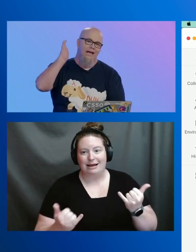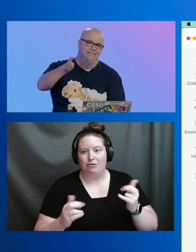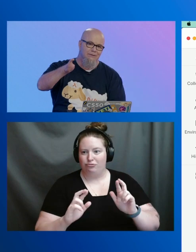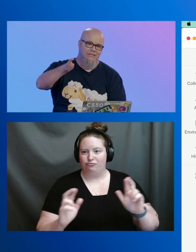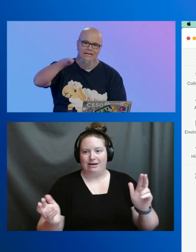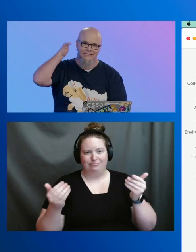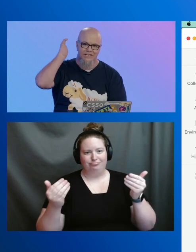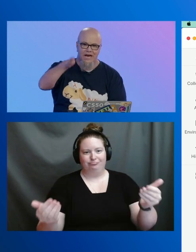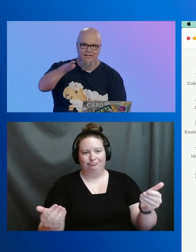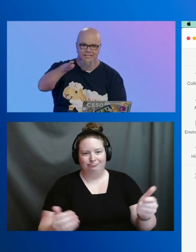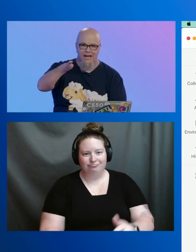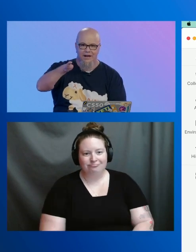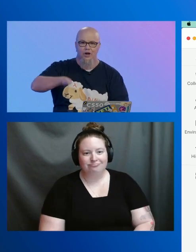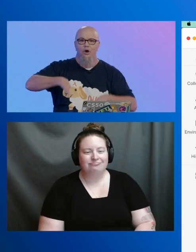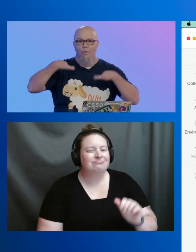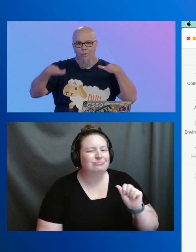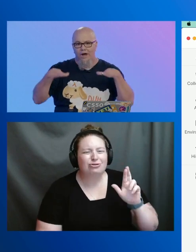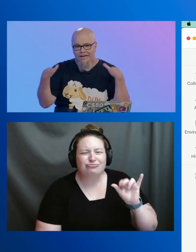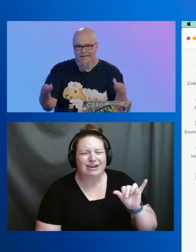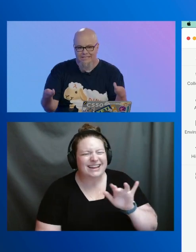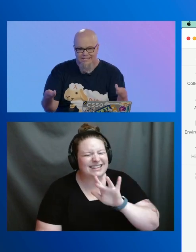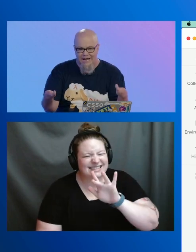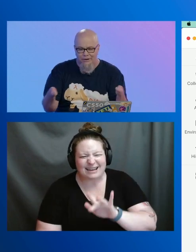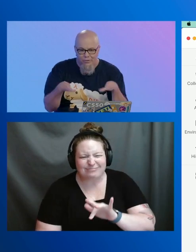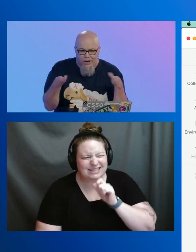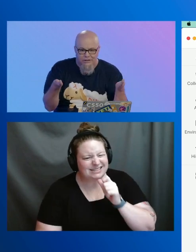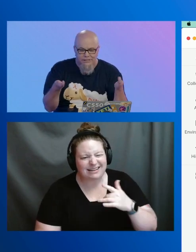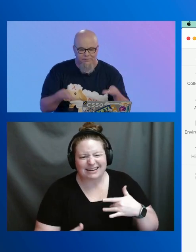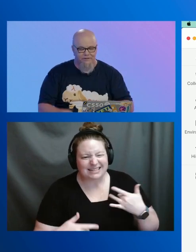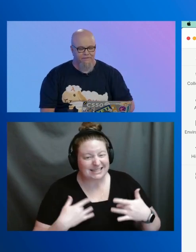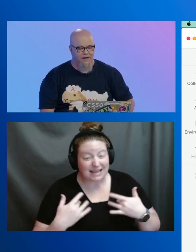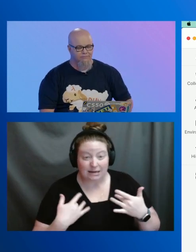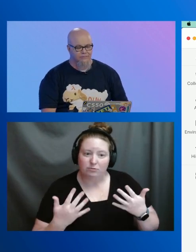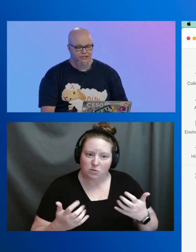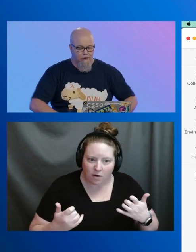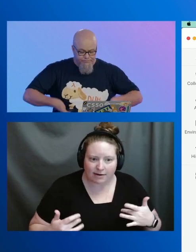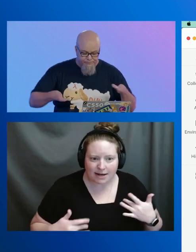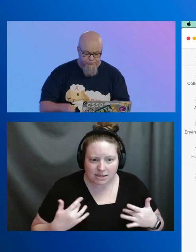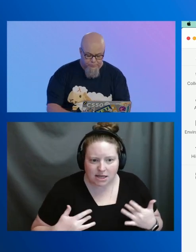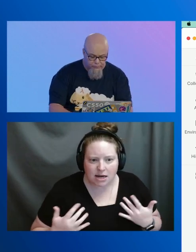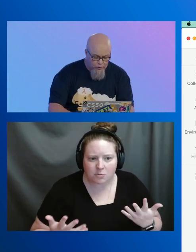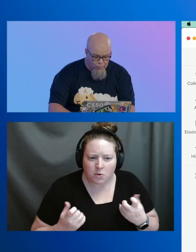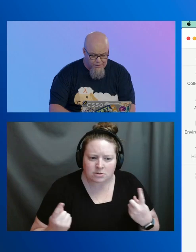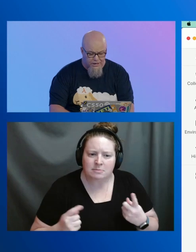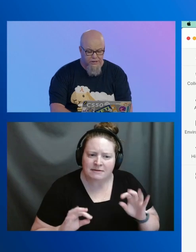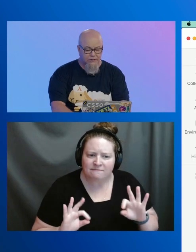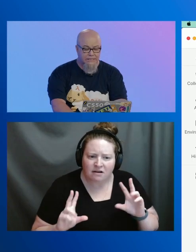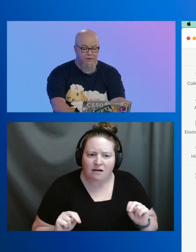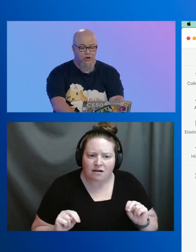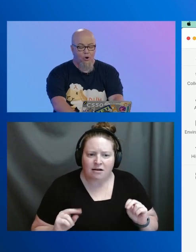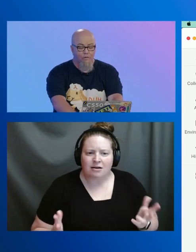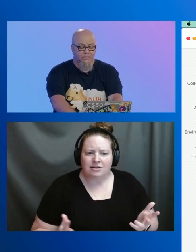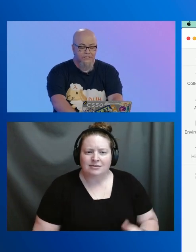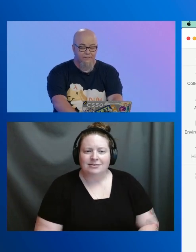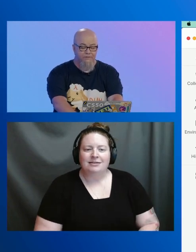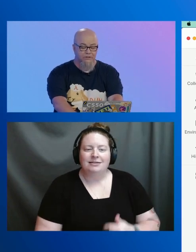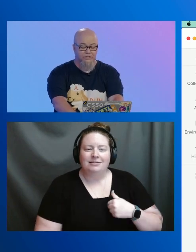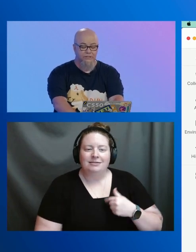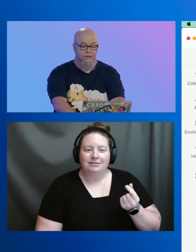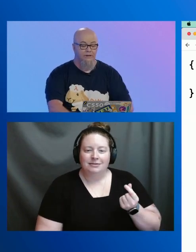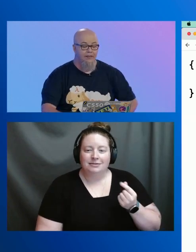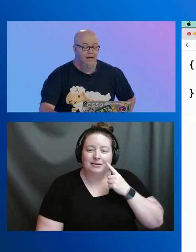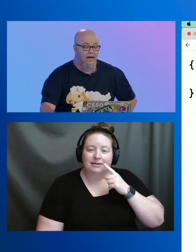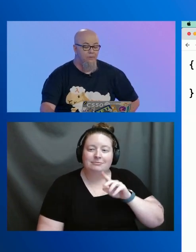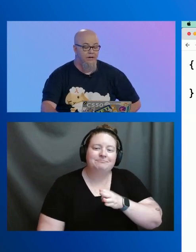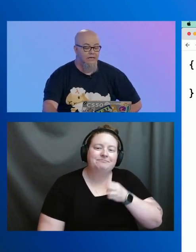the array is empty. It's not exciting. We want to get exciting. We want to do something fun. So what I'm going to do is I'm going to go over to step